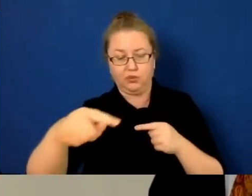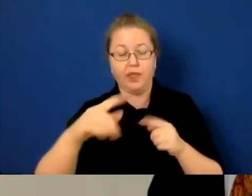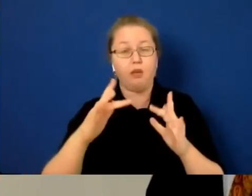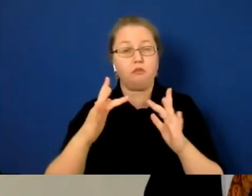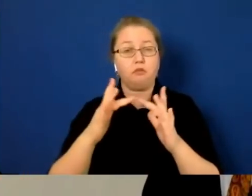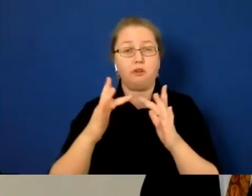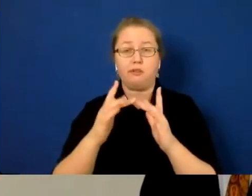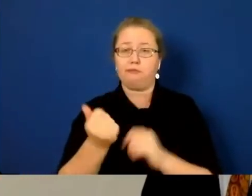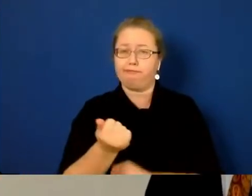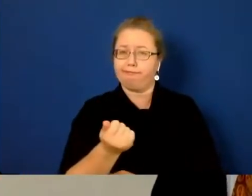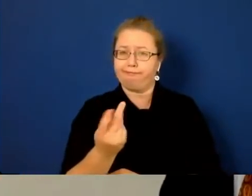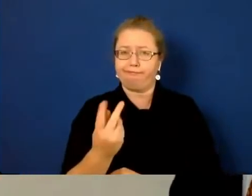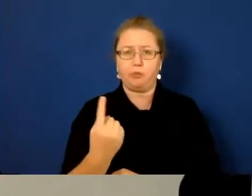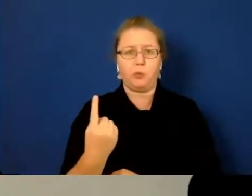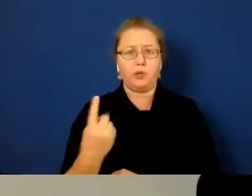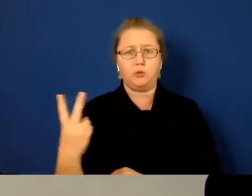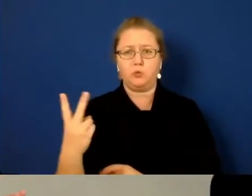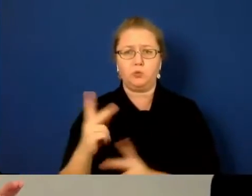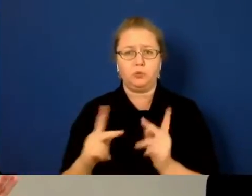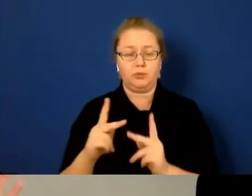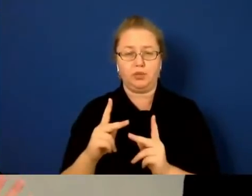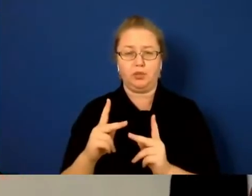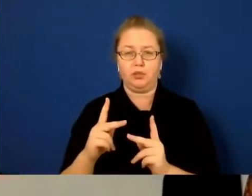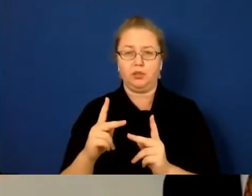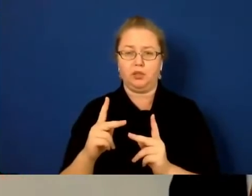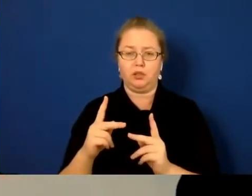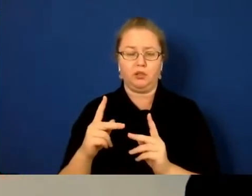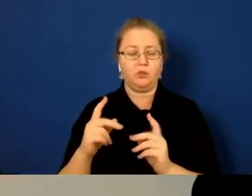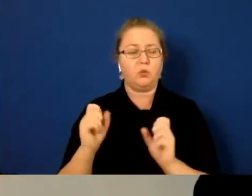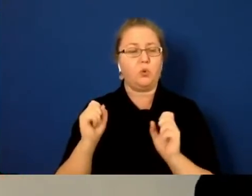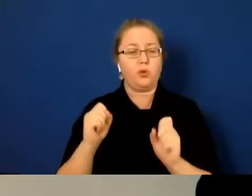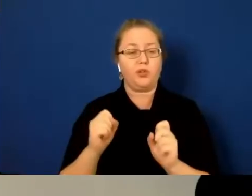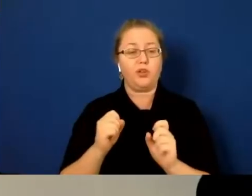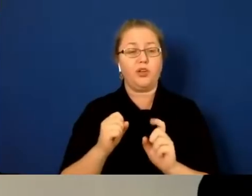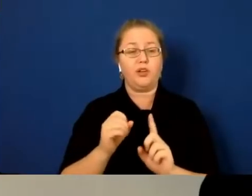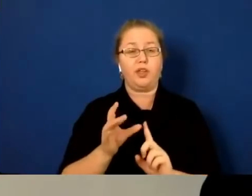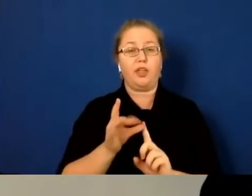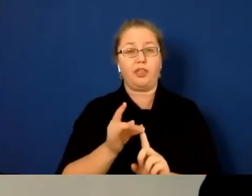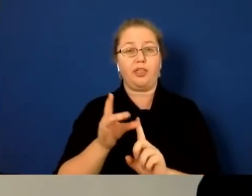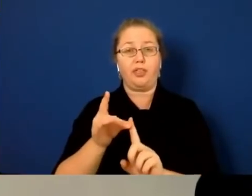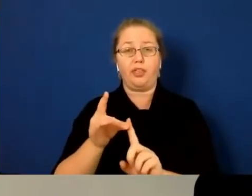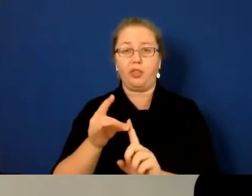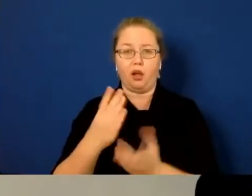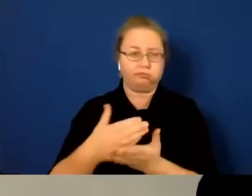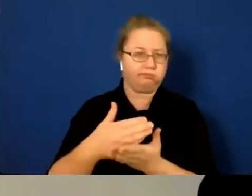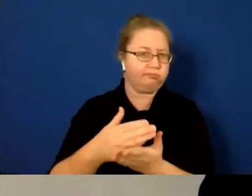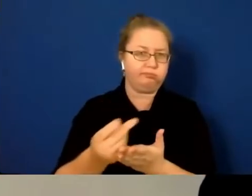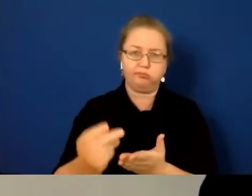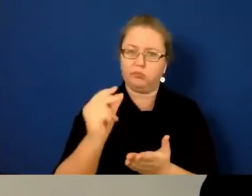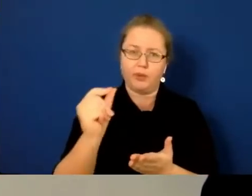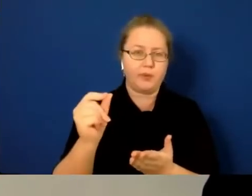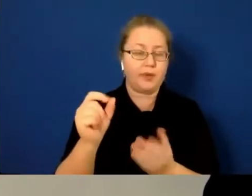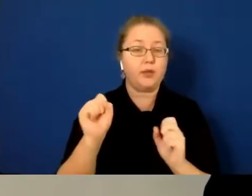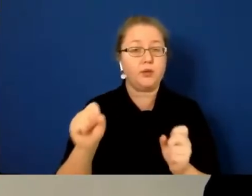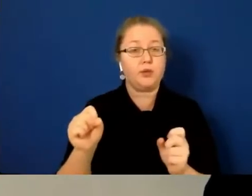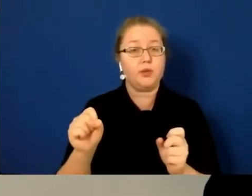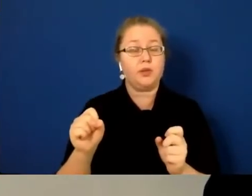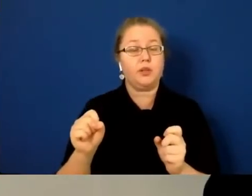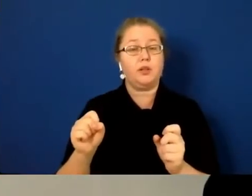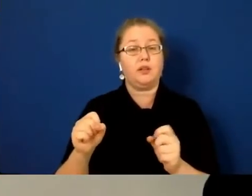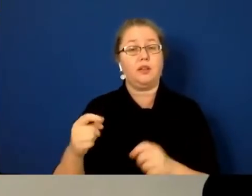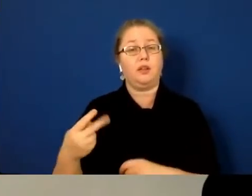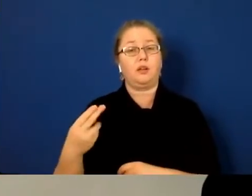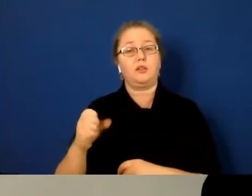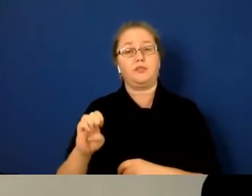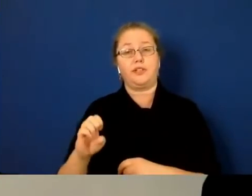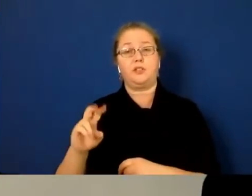first phase of our pandemic, when we didn't have a lot of restrictions in place. We were getting people who had sometimes hundreds